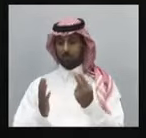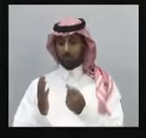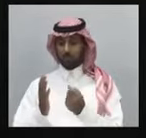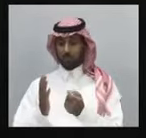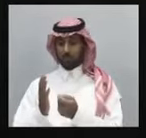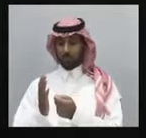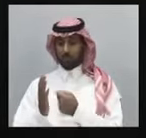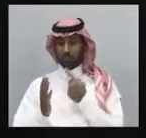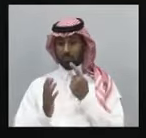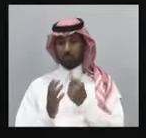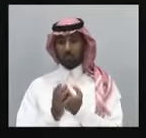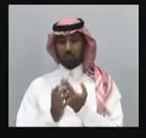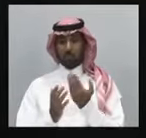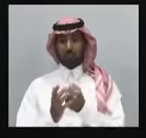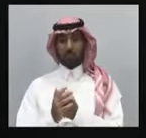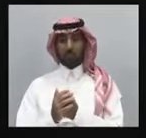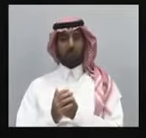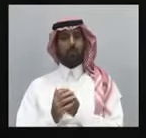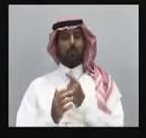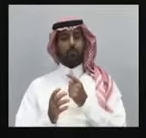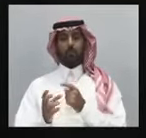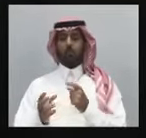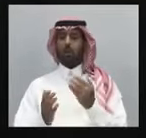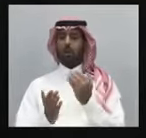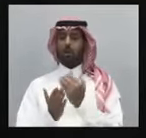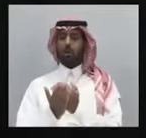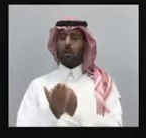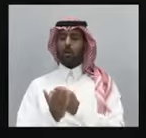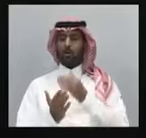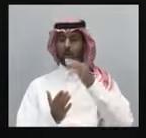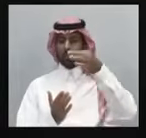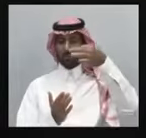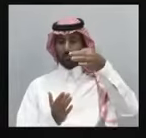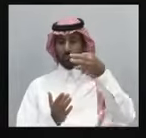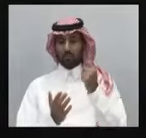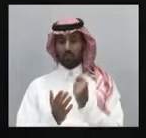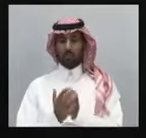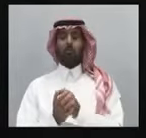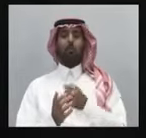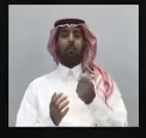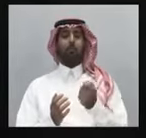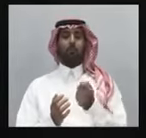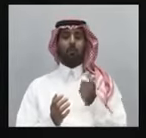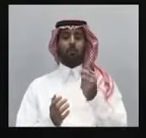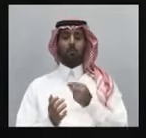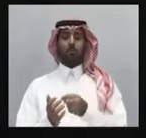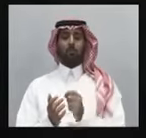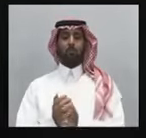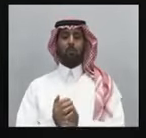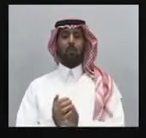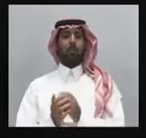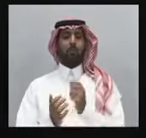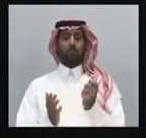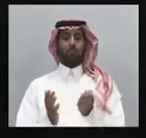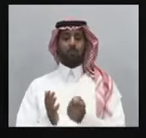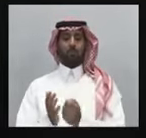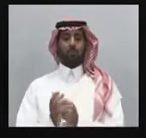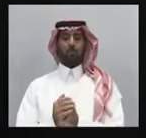lesson. So prepare a notebook, a sheet of paper and a pen, so you will get to